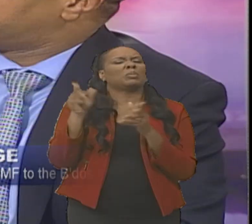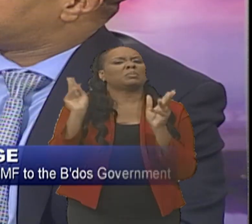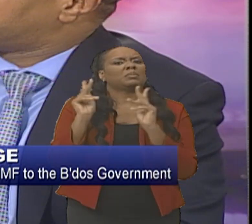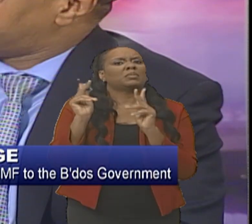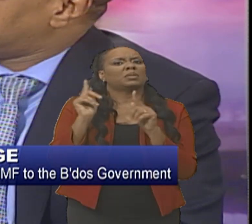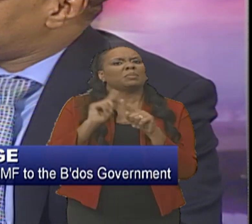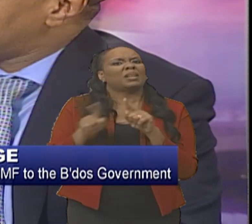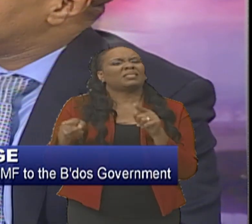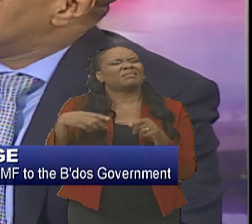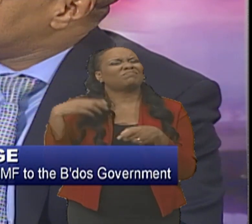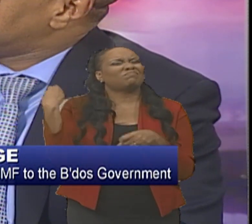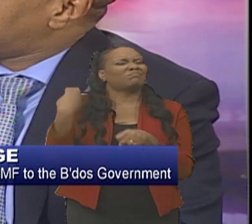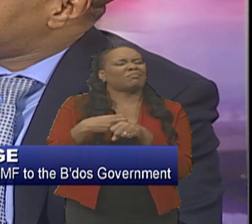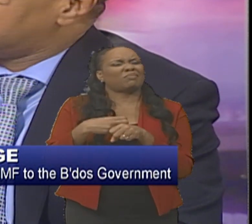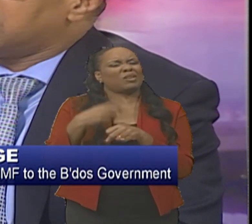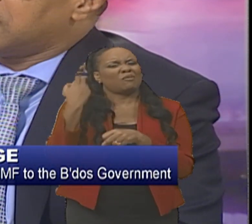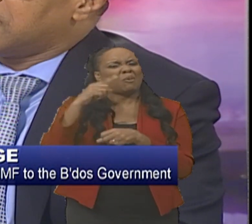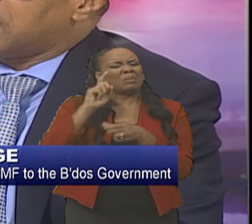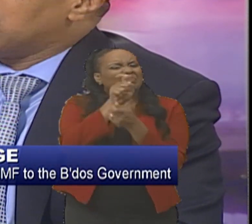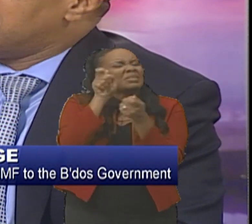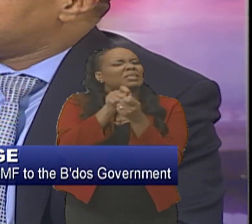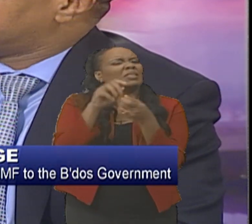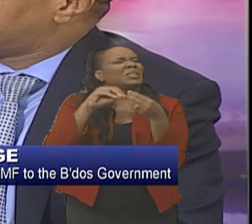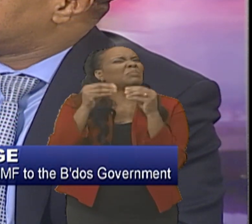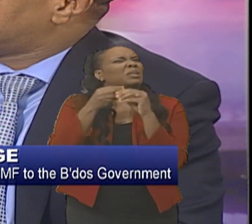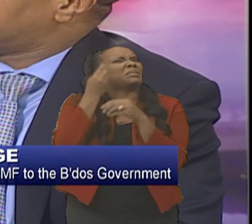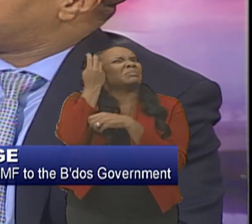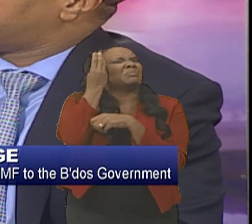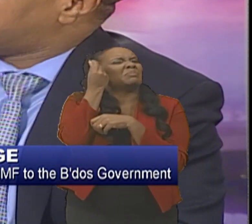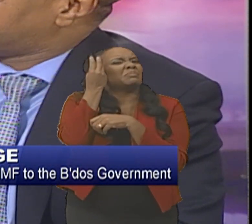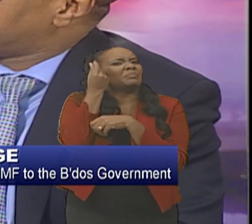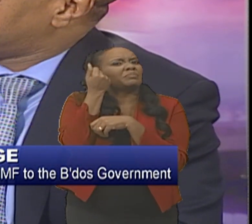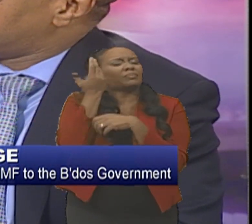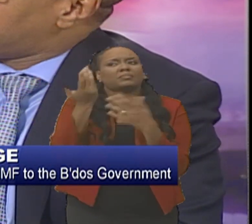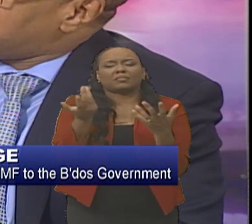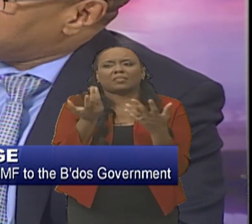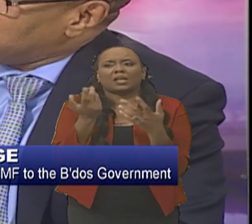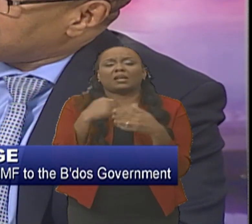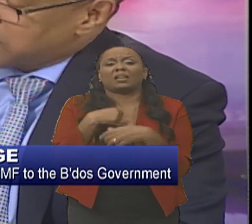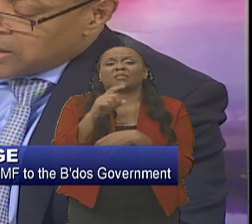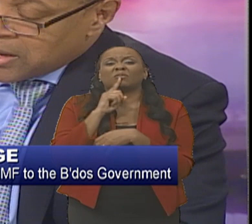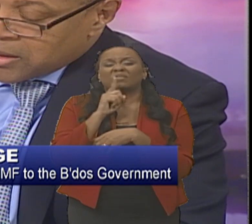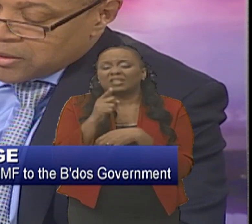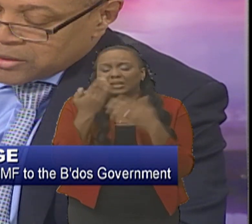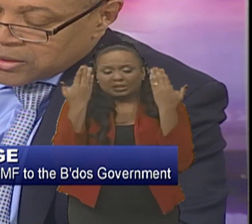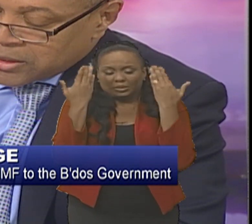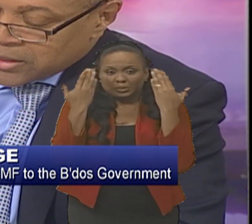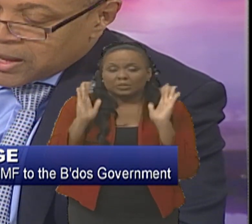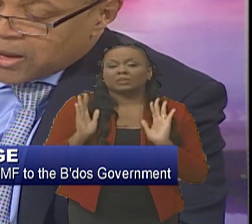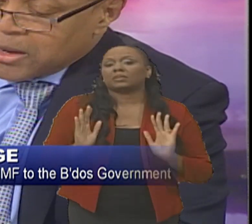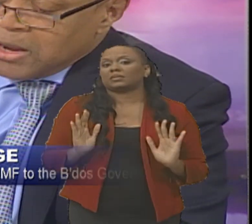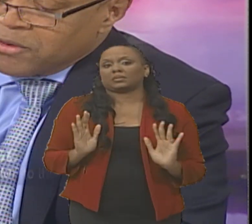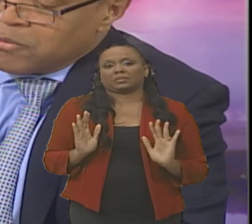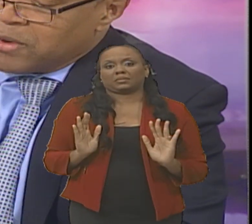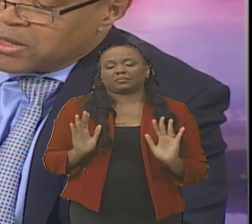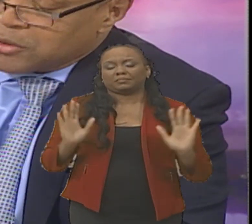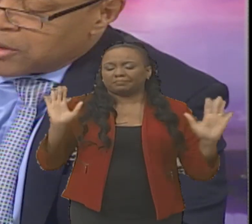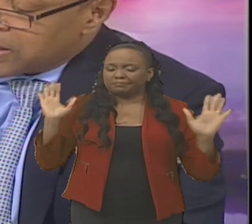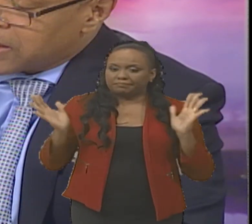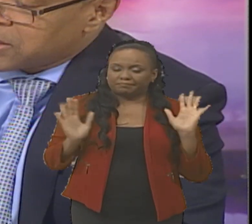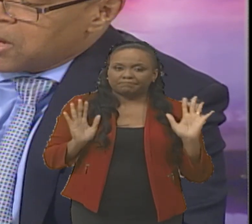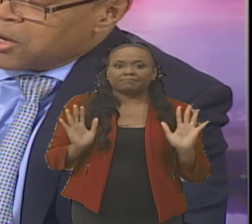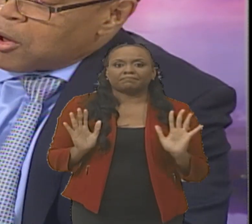it's difficult to find a number. If we reach that, that will be, in my term, the upper end. Okay. But the focus, again, is that even within